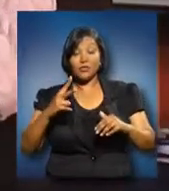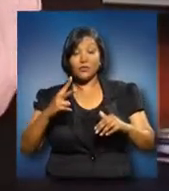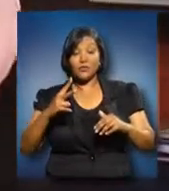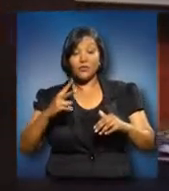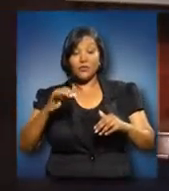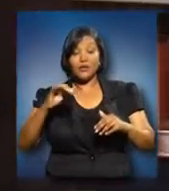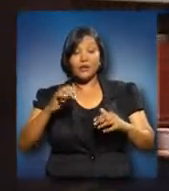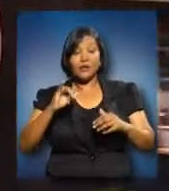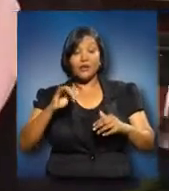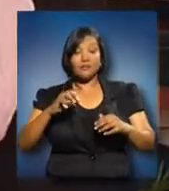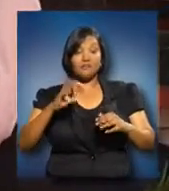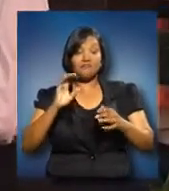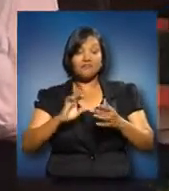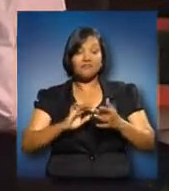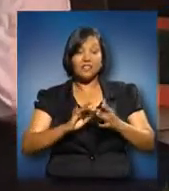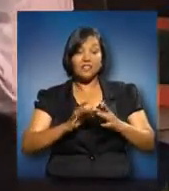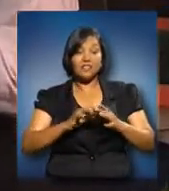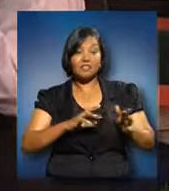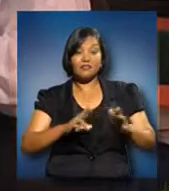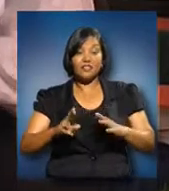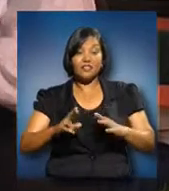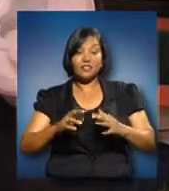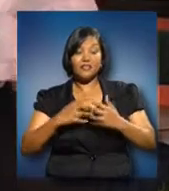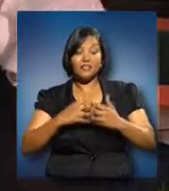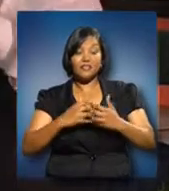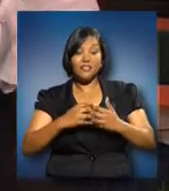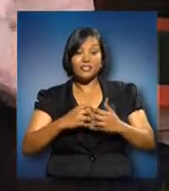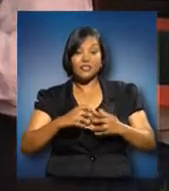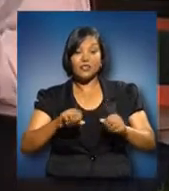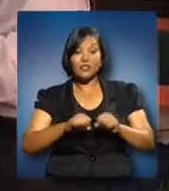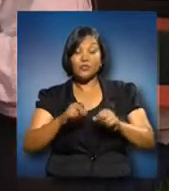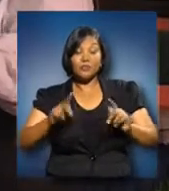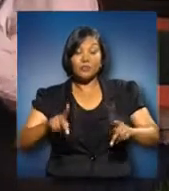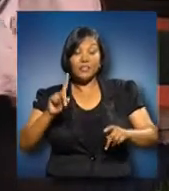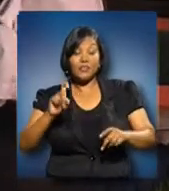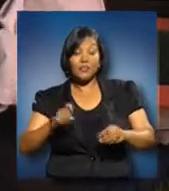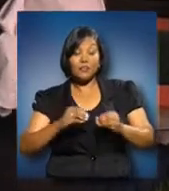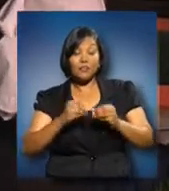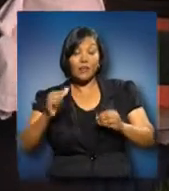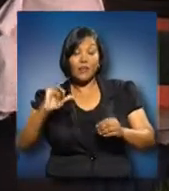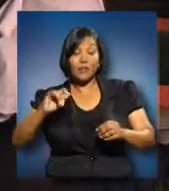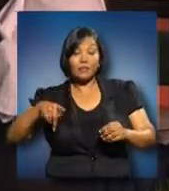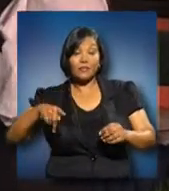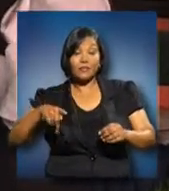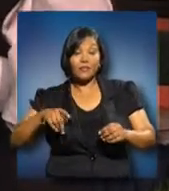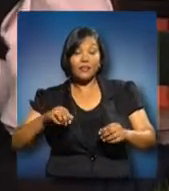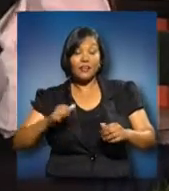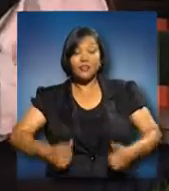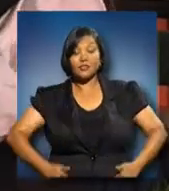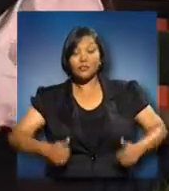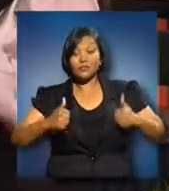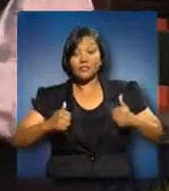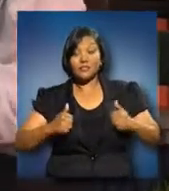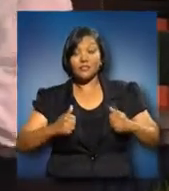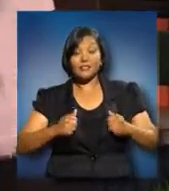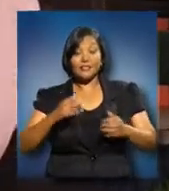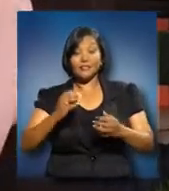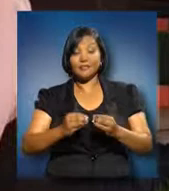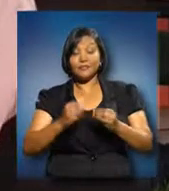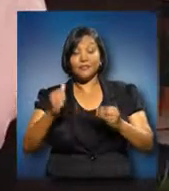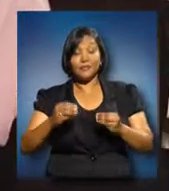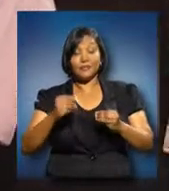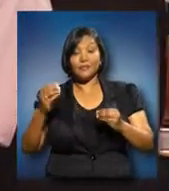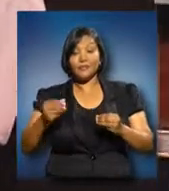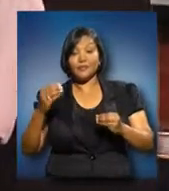more than 2 devices, and it keeps going up. Right? This adds to what